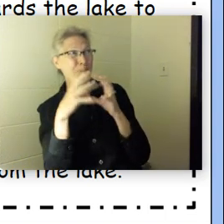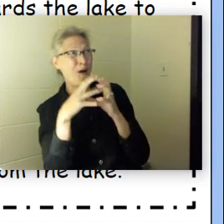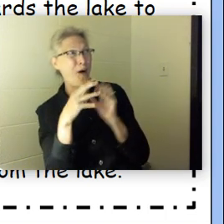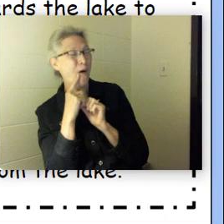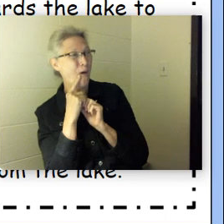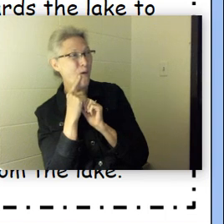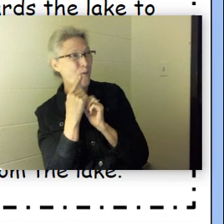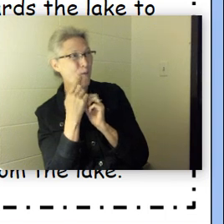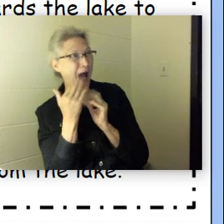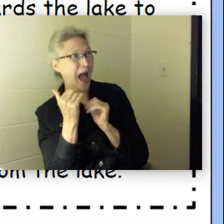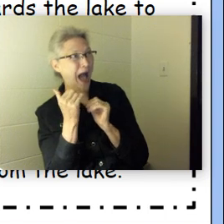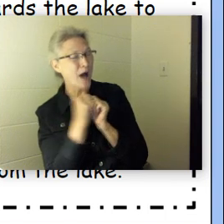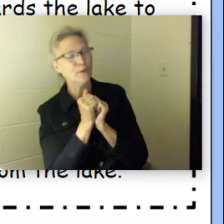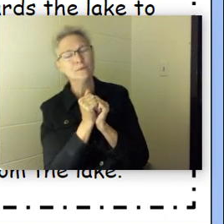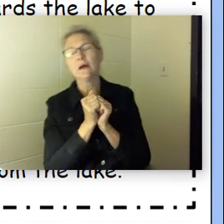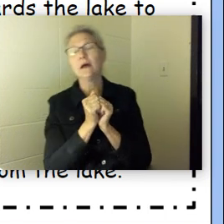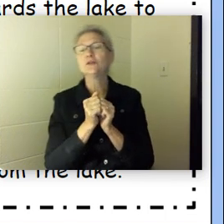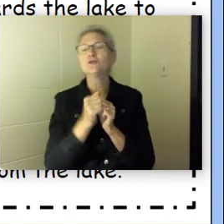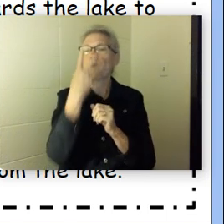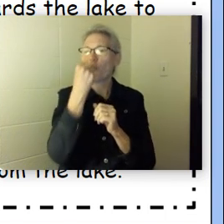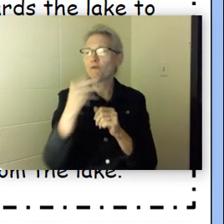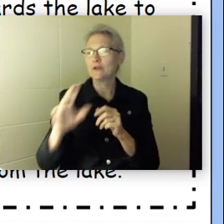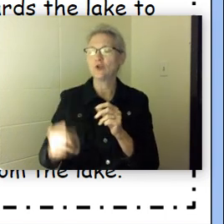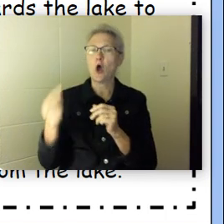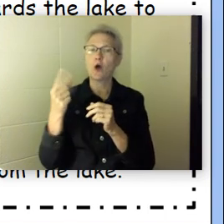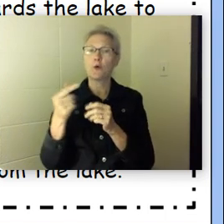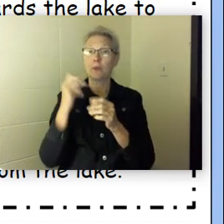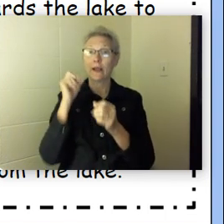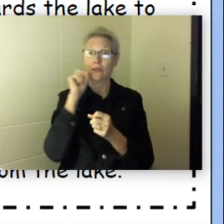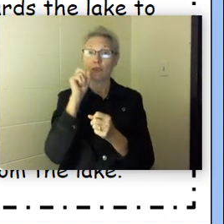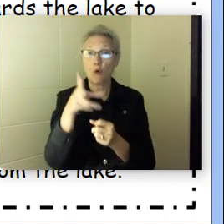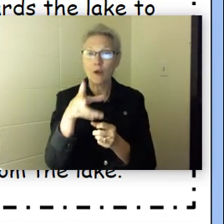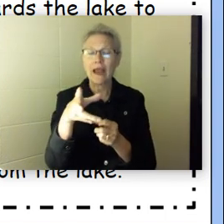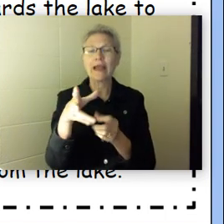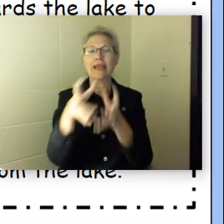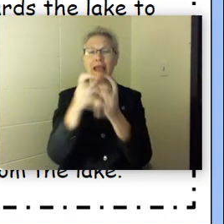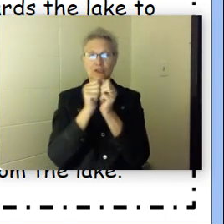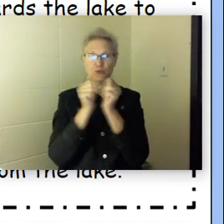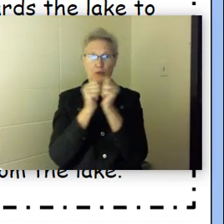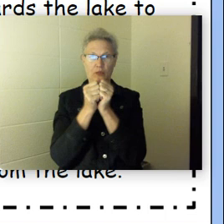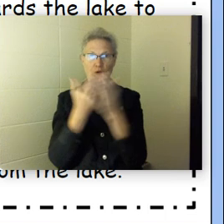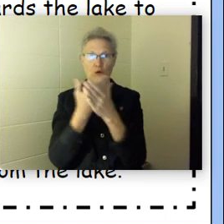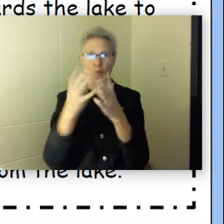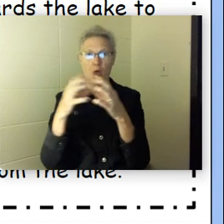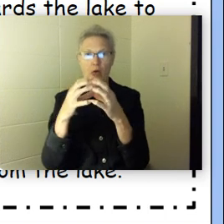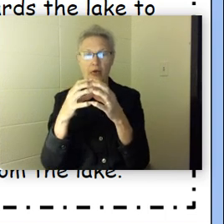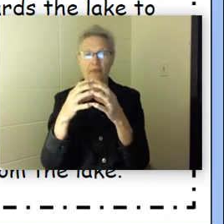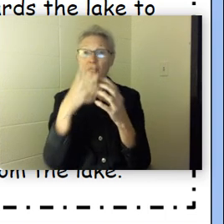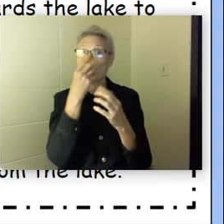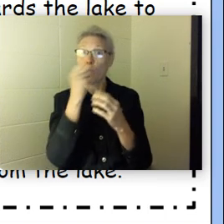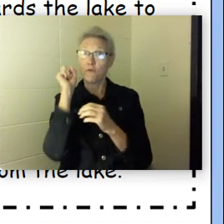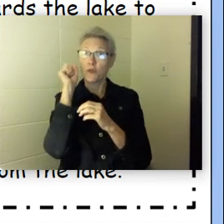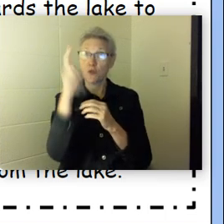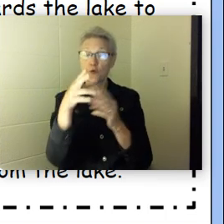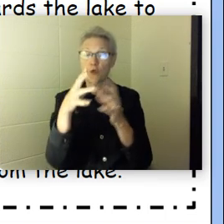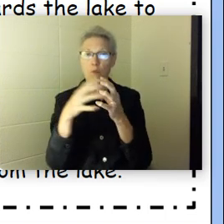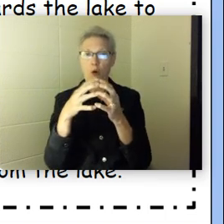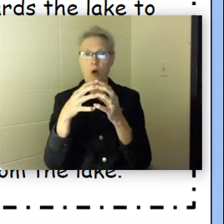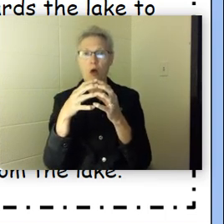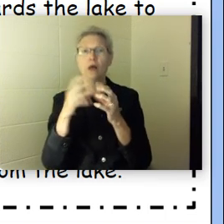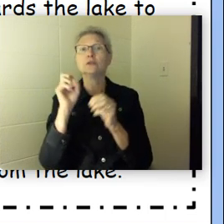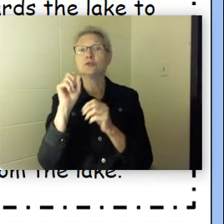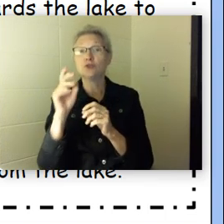it. So Wolf and Dog began playing catch with the new ball. All of a sudden, as Wolf threw the ball to Dog, Dog missed